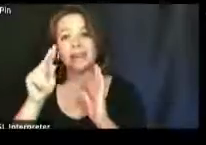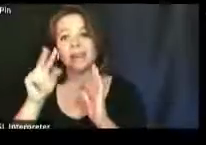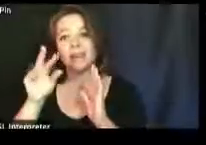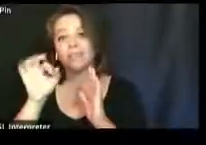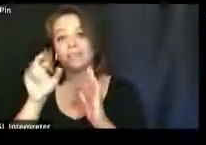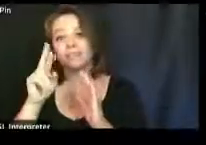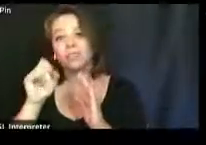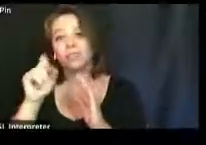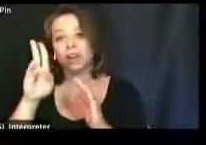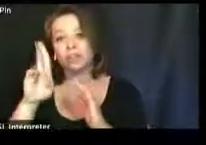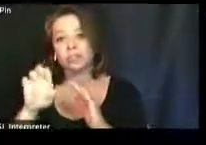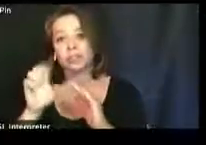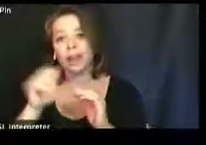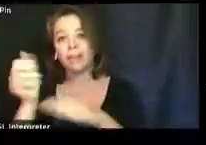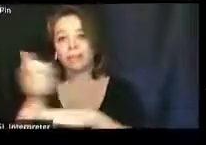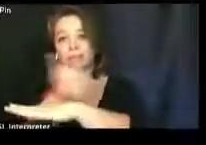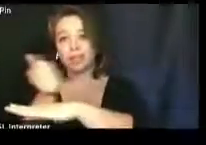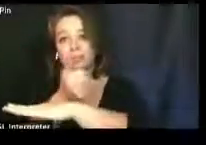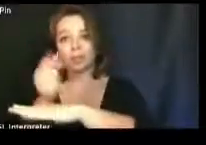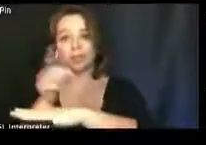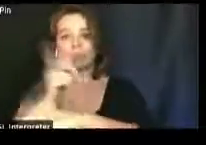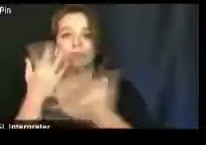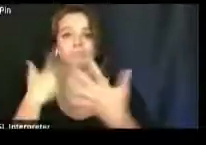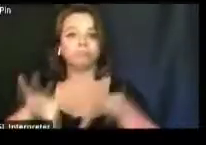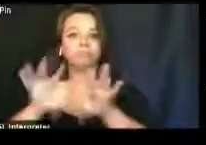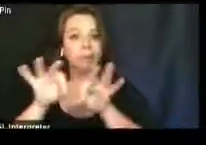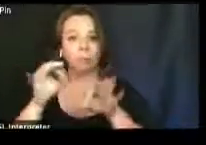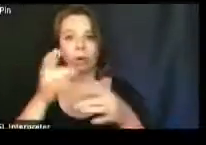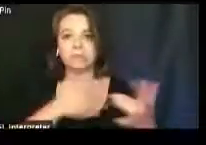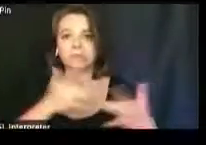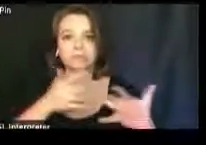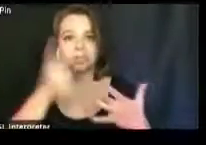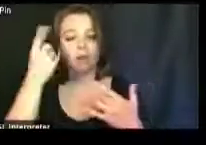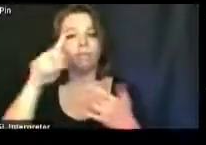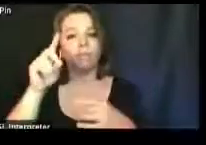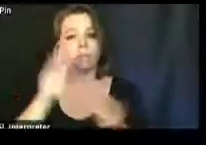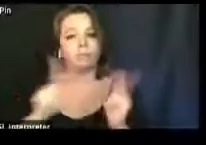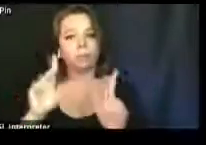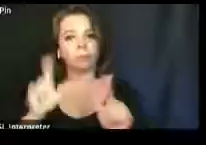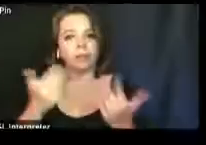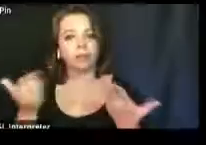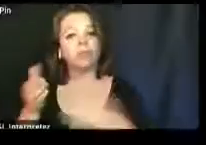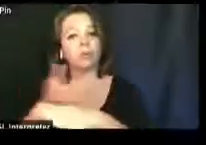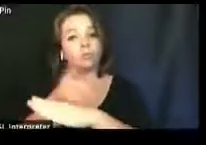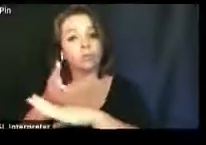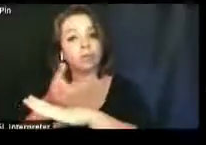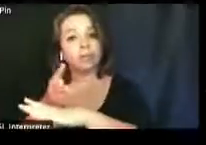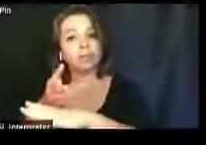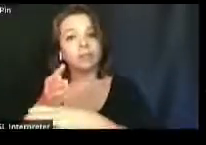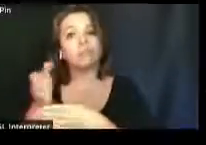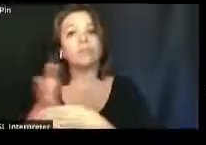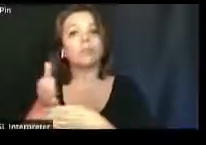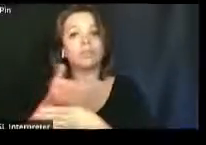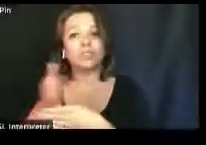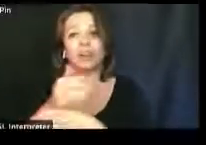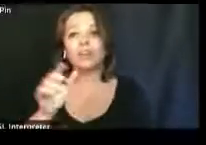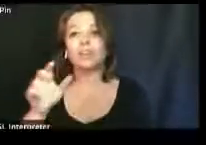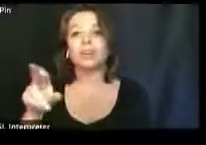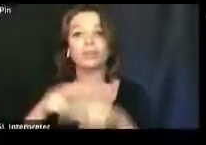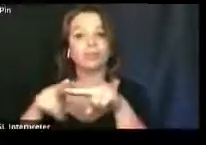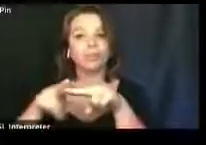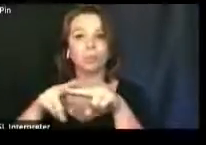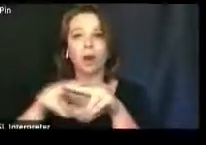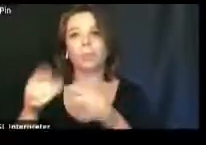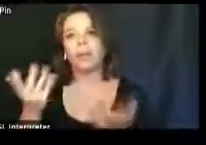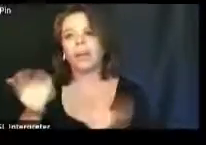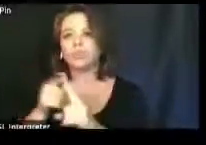to our residents. We share the same freeway system and railway, the Metrolink from Lancaster to Burbank, for example. For this